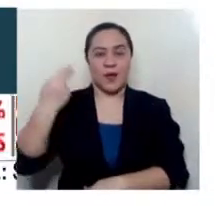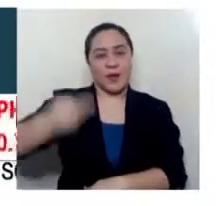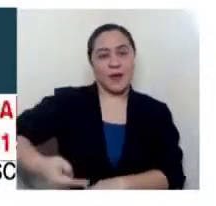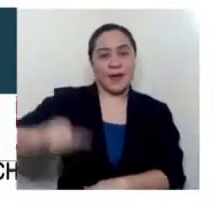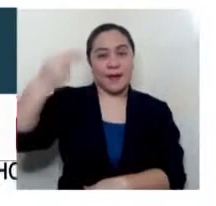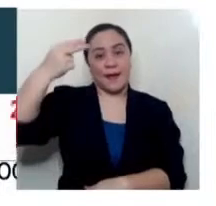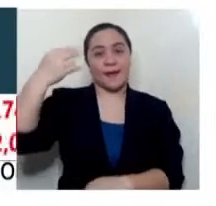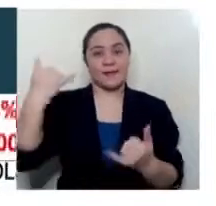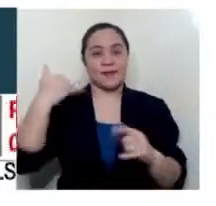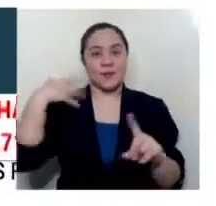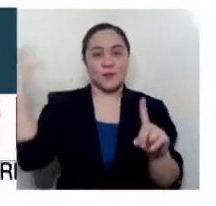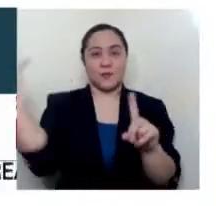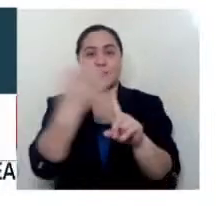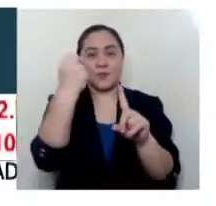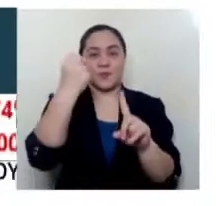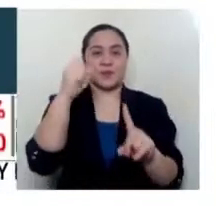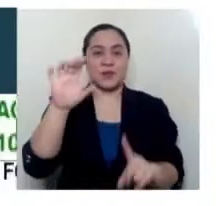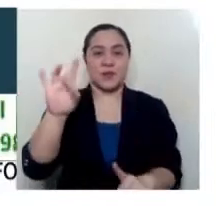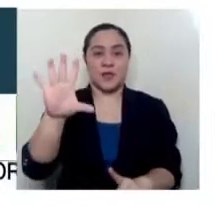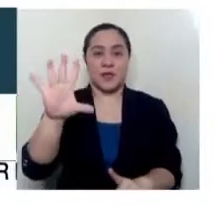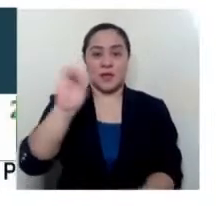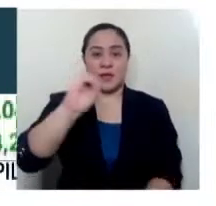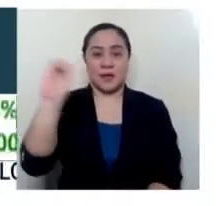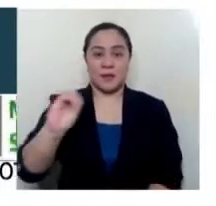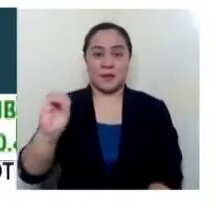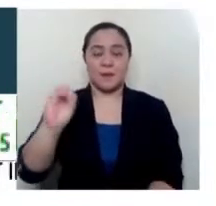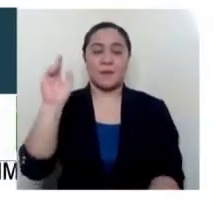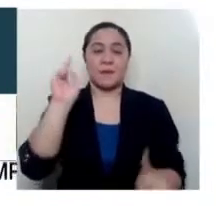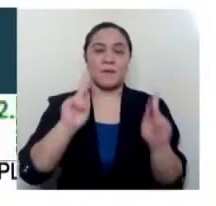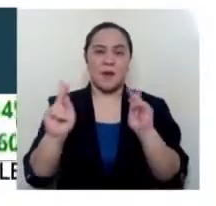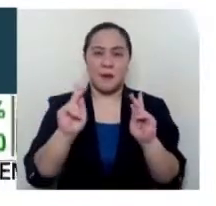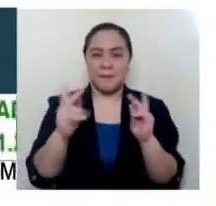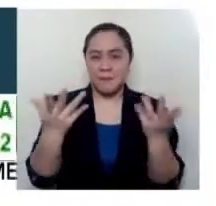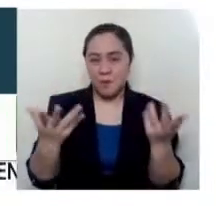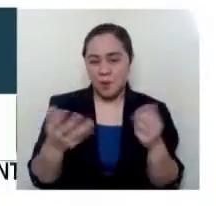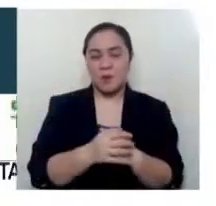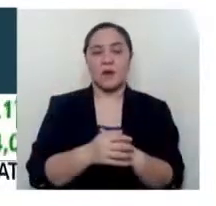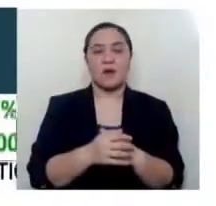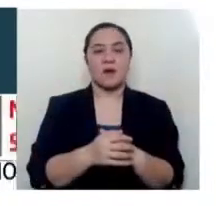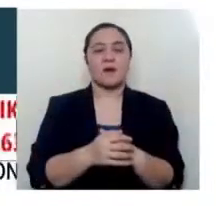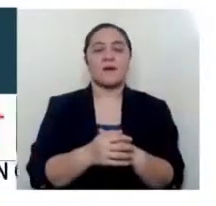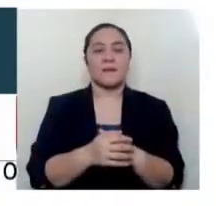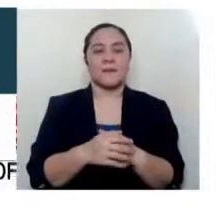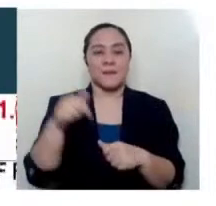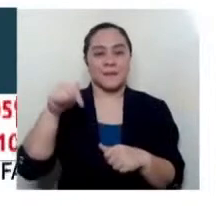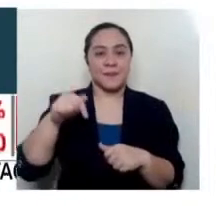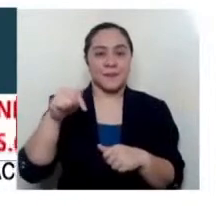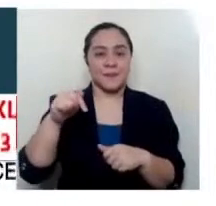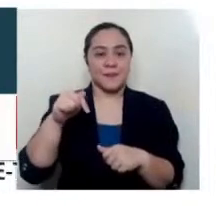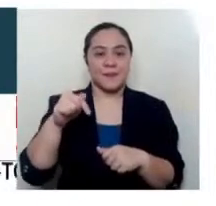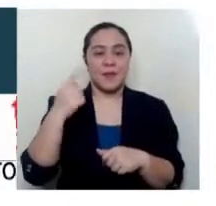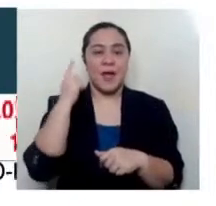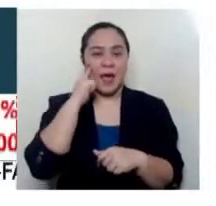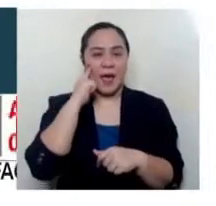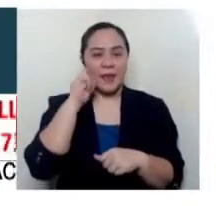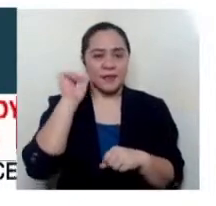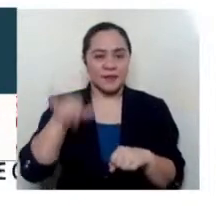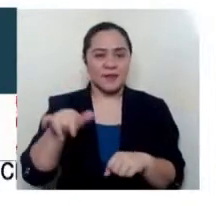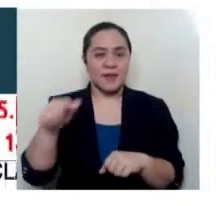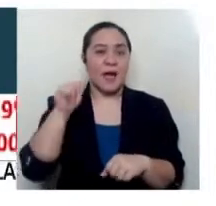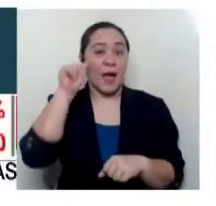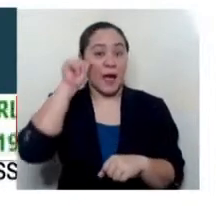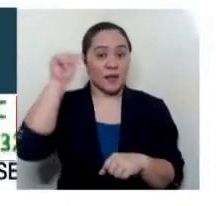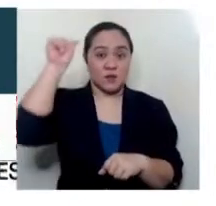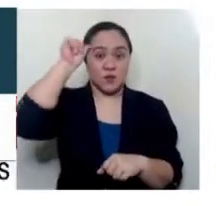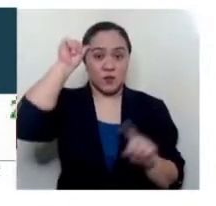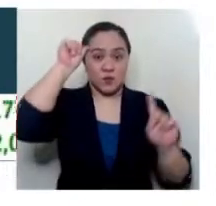now achieved about 85% at the very least of the population vaccinated. I think that is the adult population,